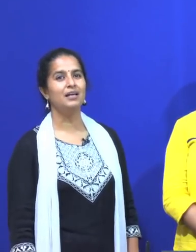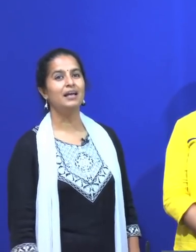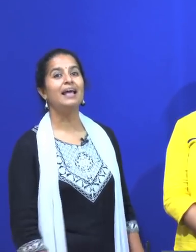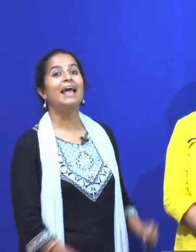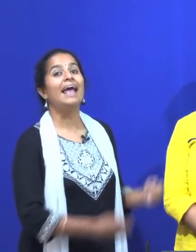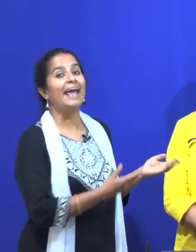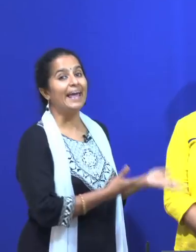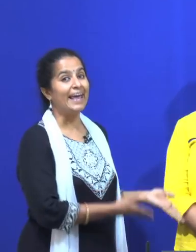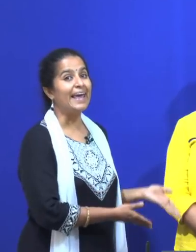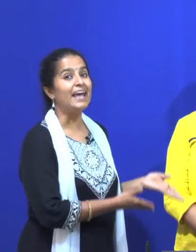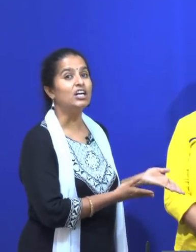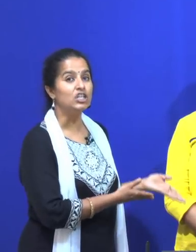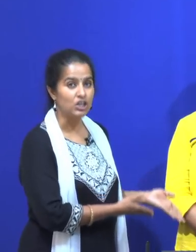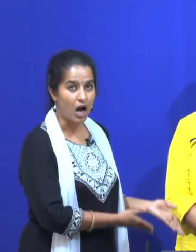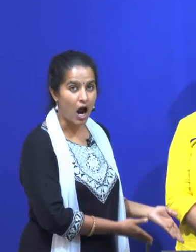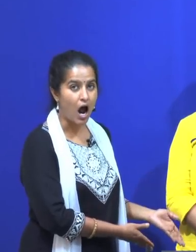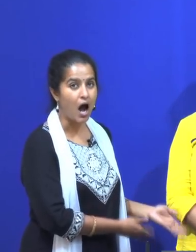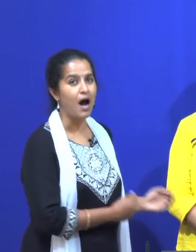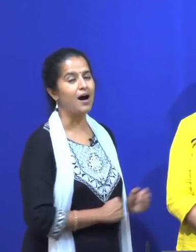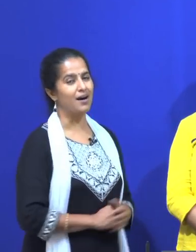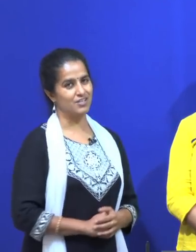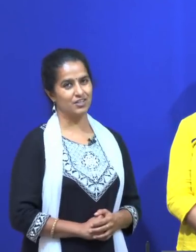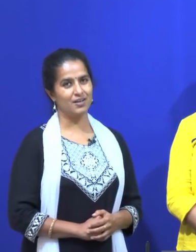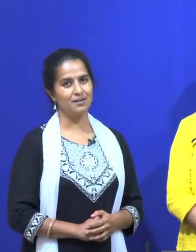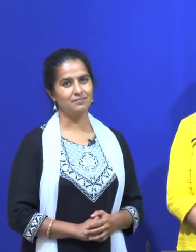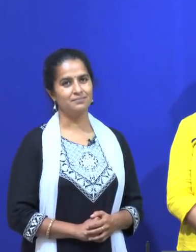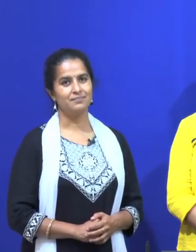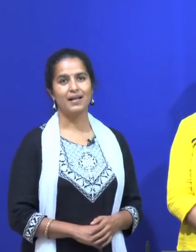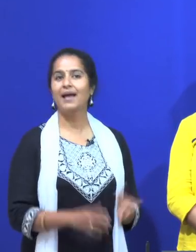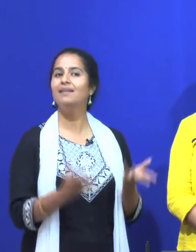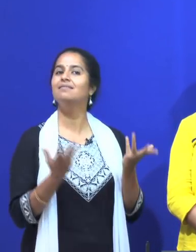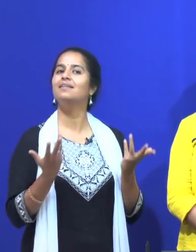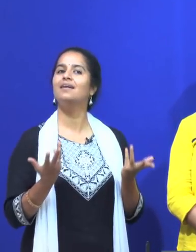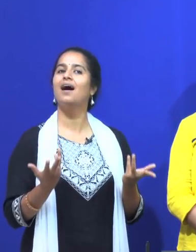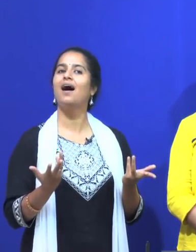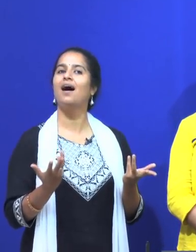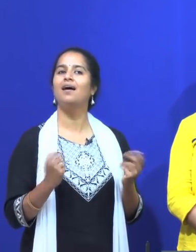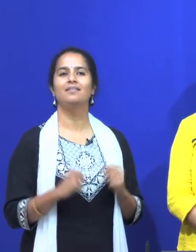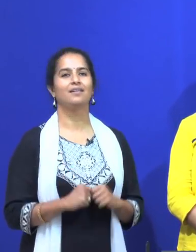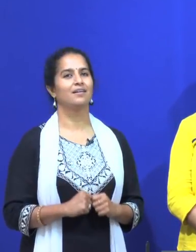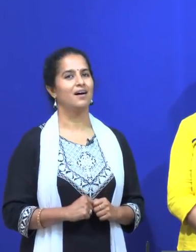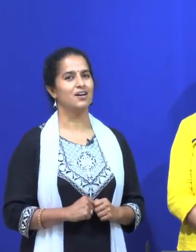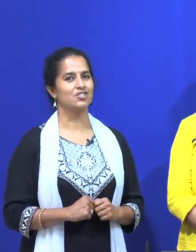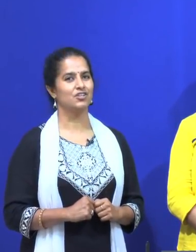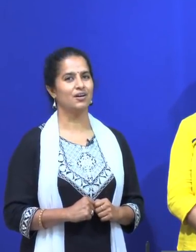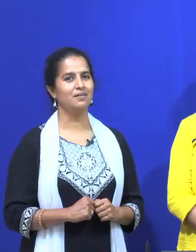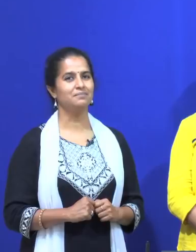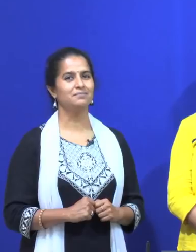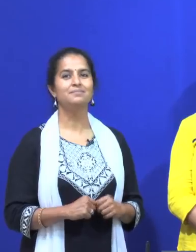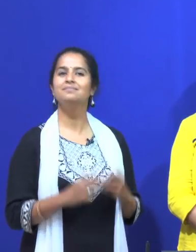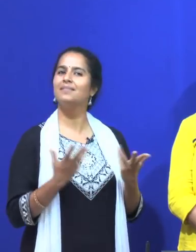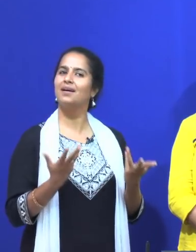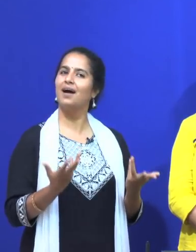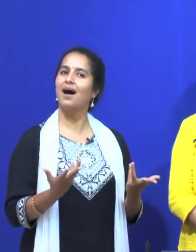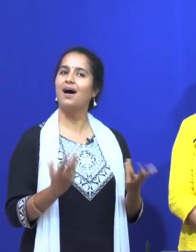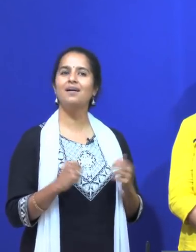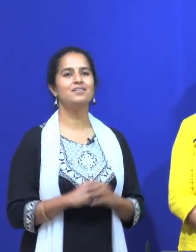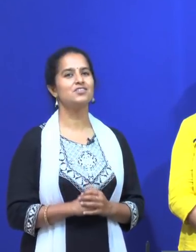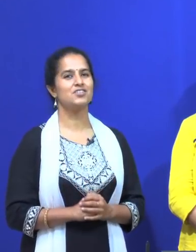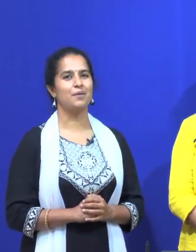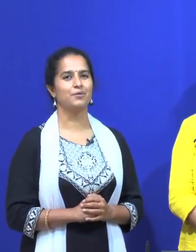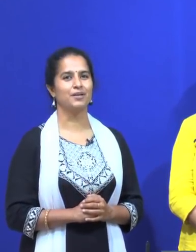Shravani, Esha Archita, and Ka Archita,